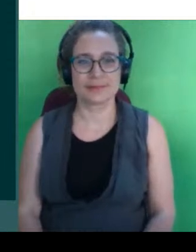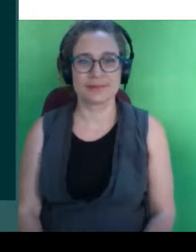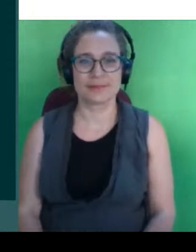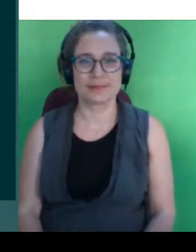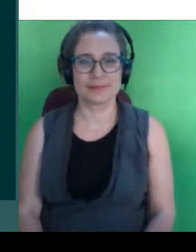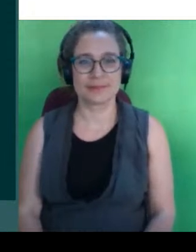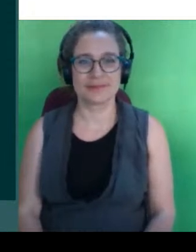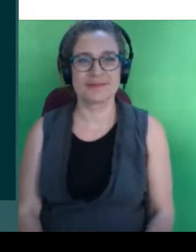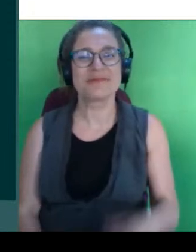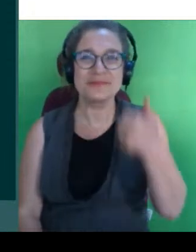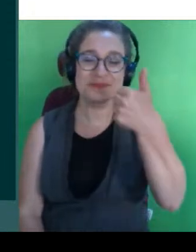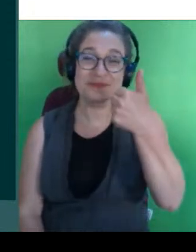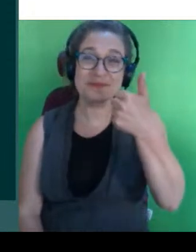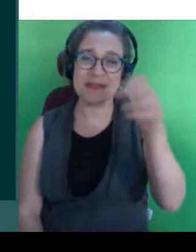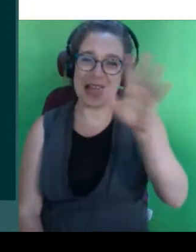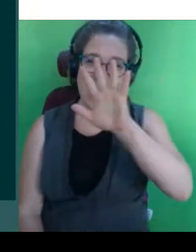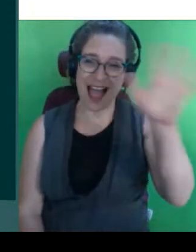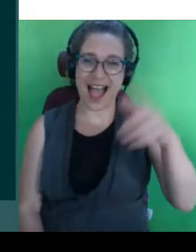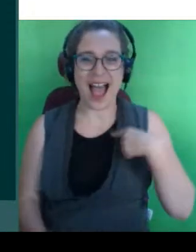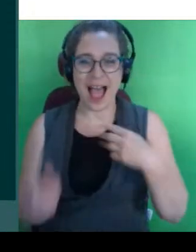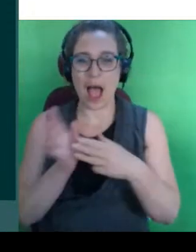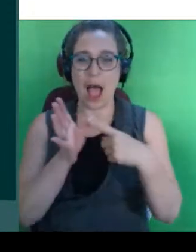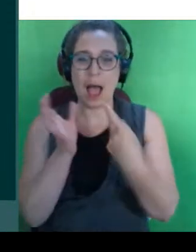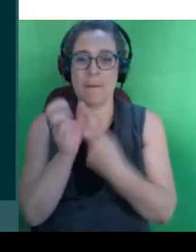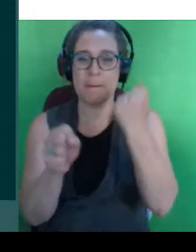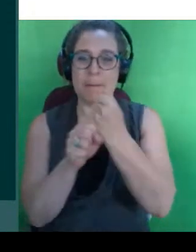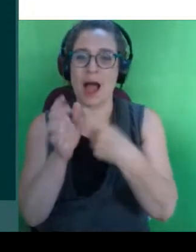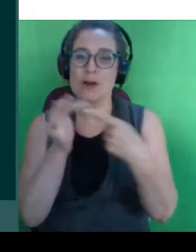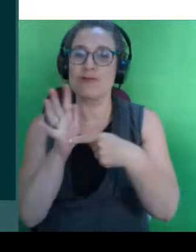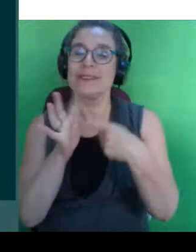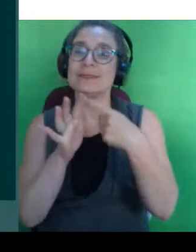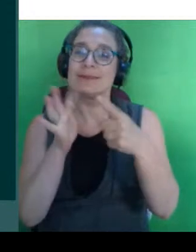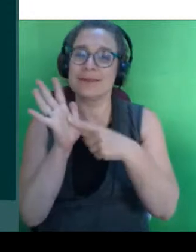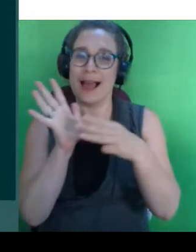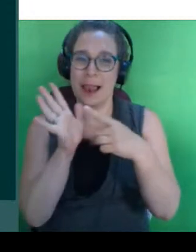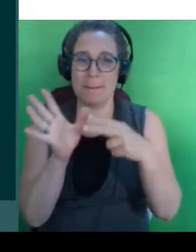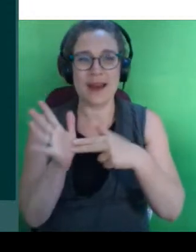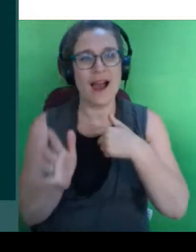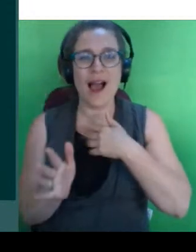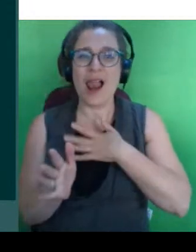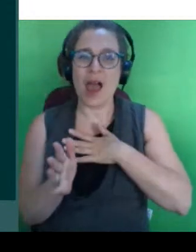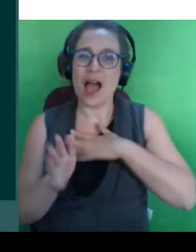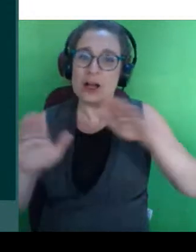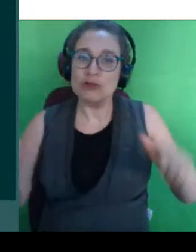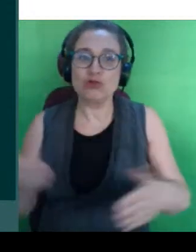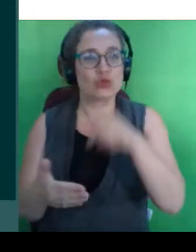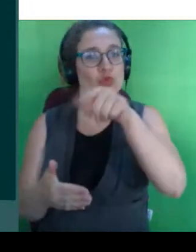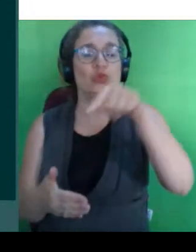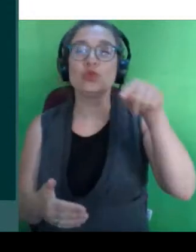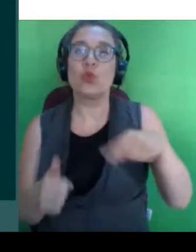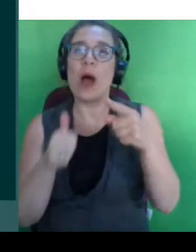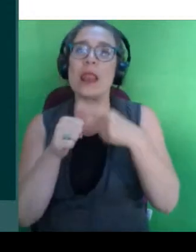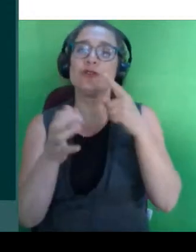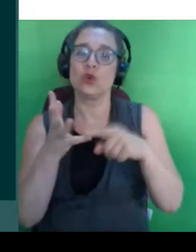Hello, I'm Margaret Kelman, and I'd like to introduce you to the Allergy UK Masterclass webinar series.